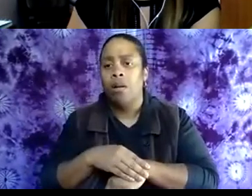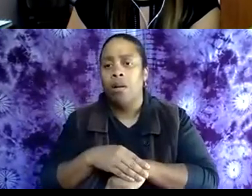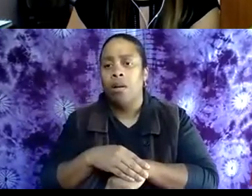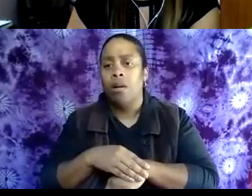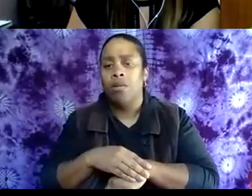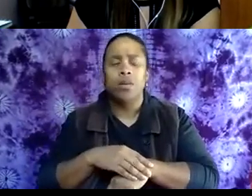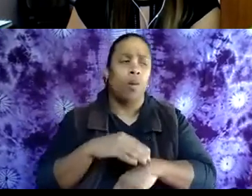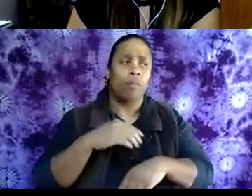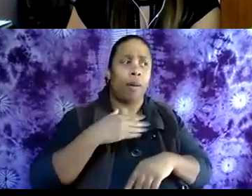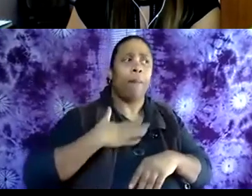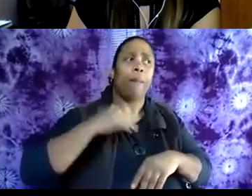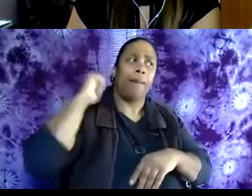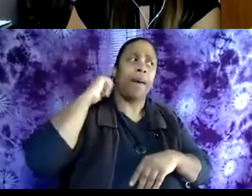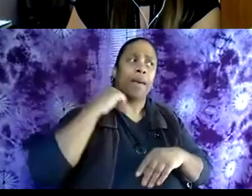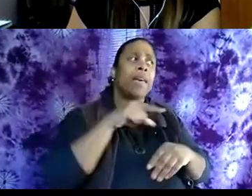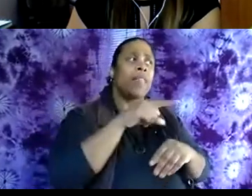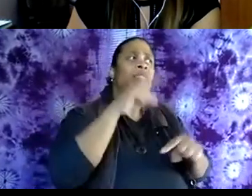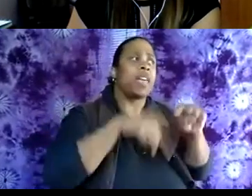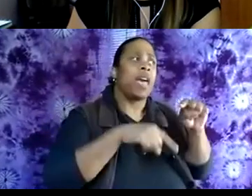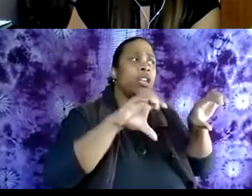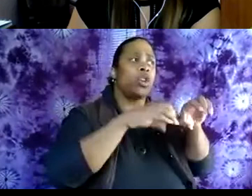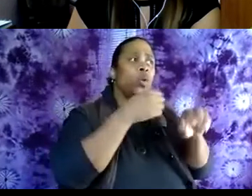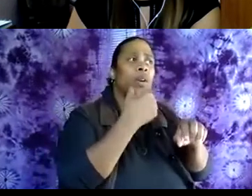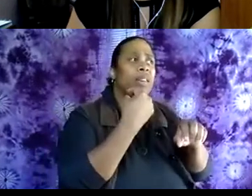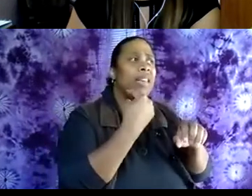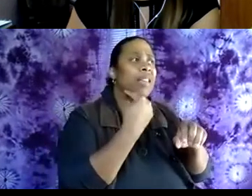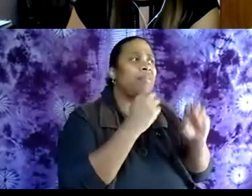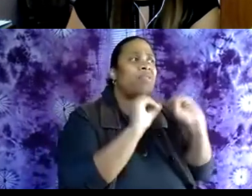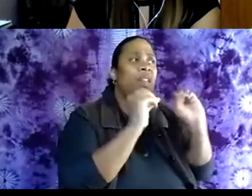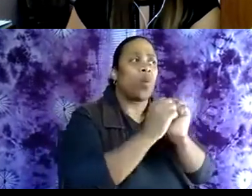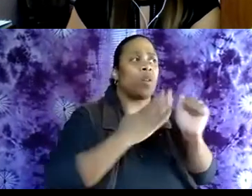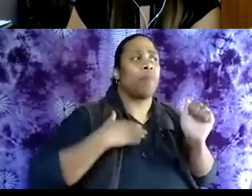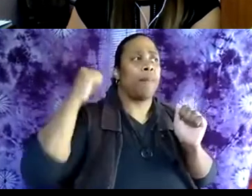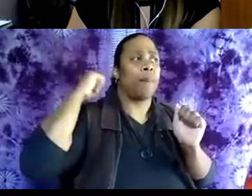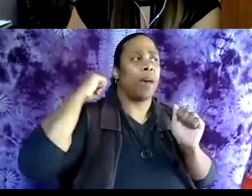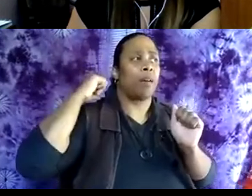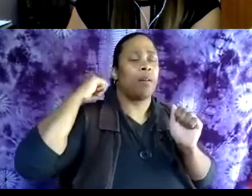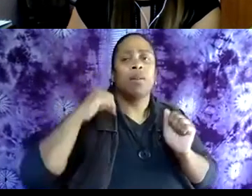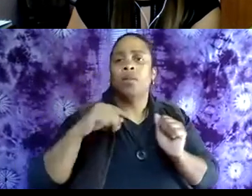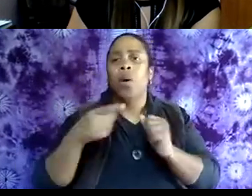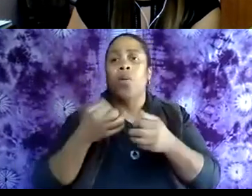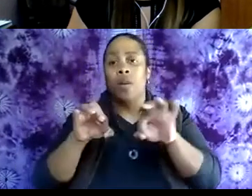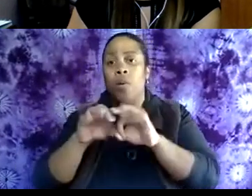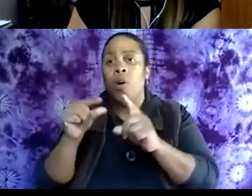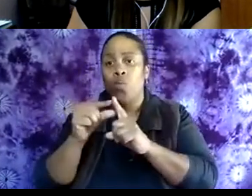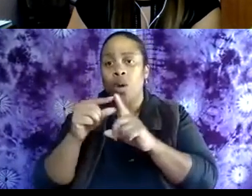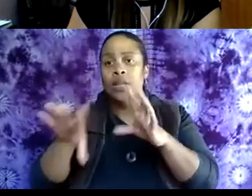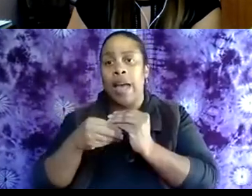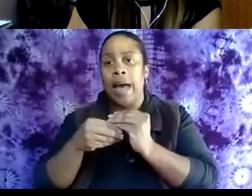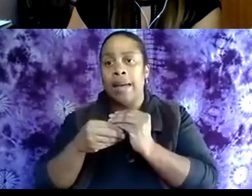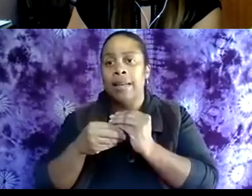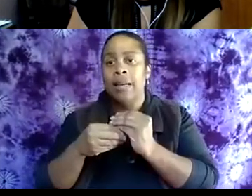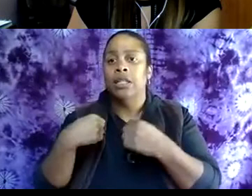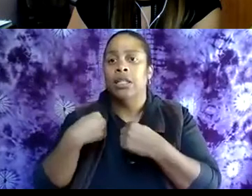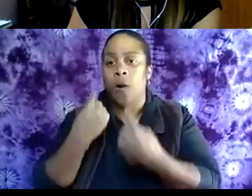do anything with my back. The important words to add on the end of that are so far. So far, yes. Thank you. I should have remembered